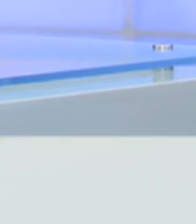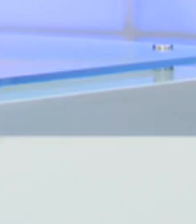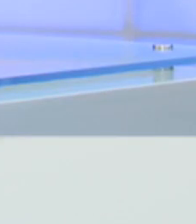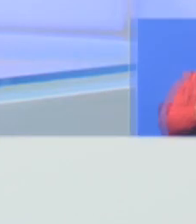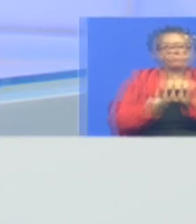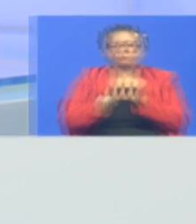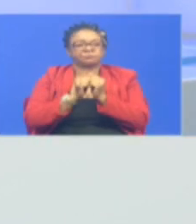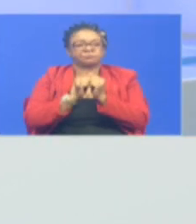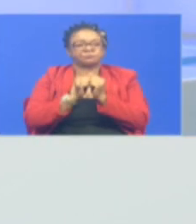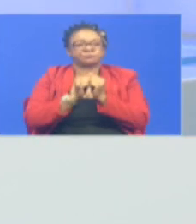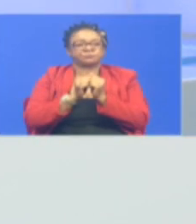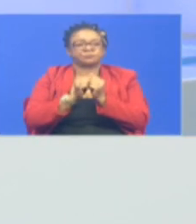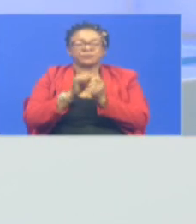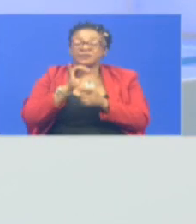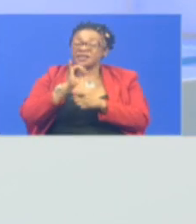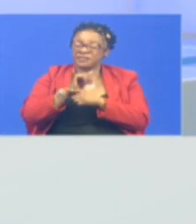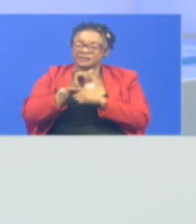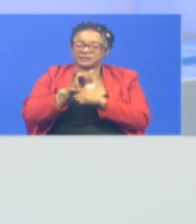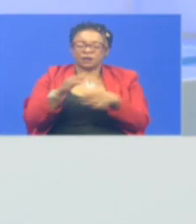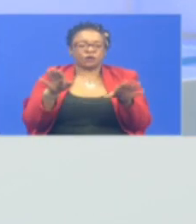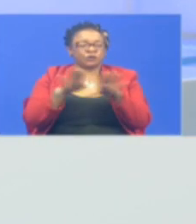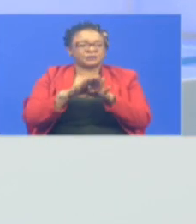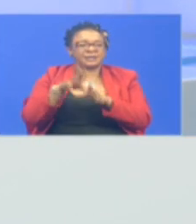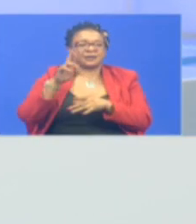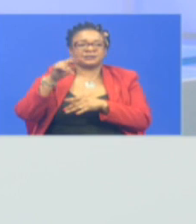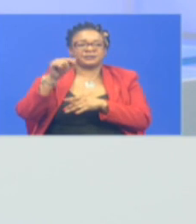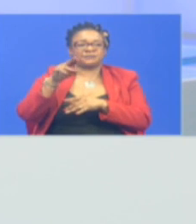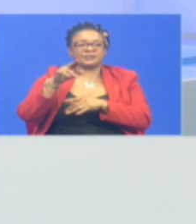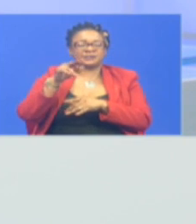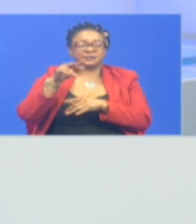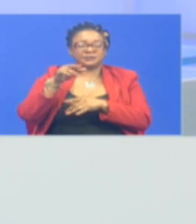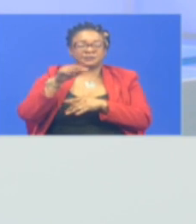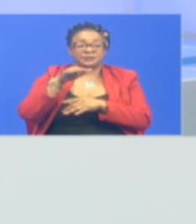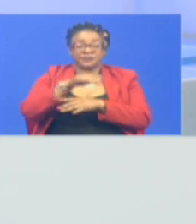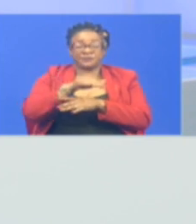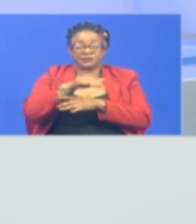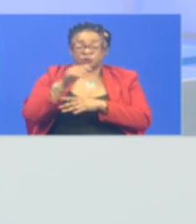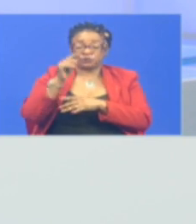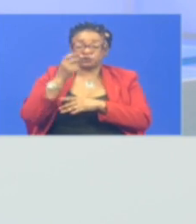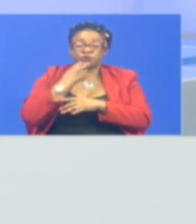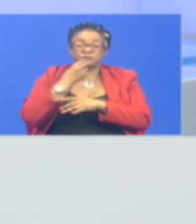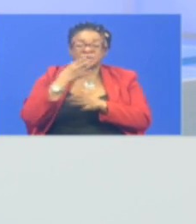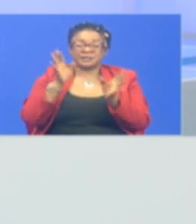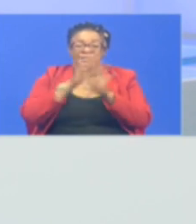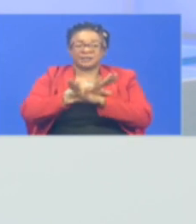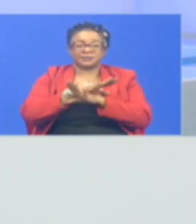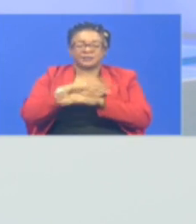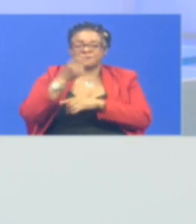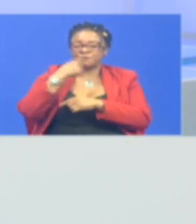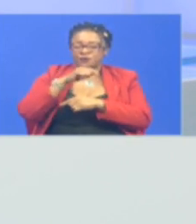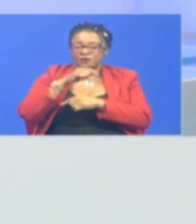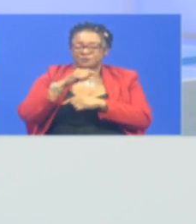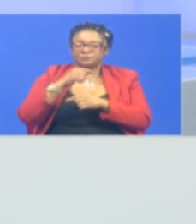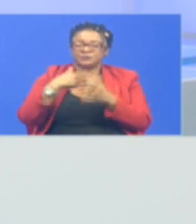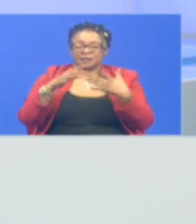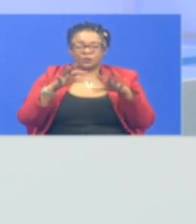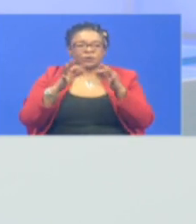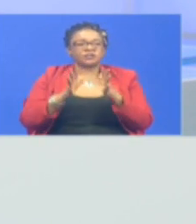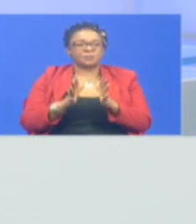And the sports news closes NTV tonight on this Tuesday night. Flora Antieno has been our sign